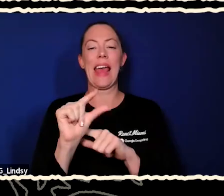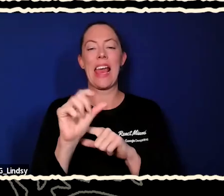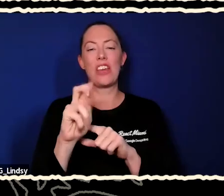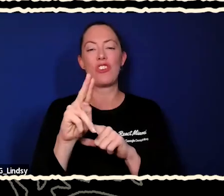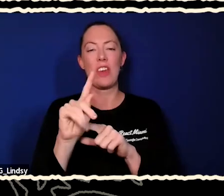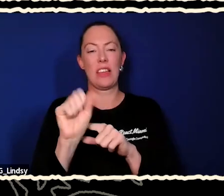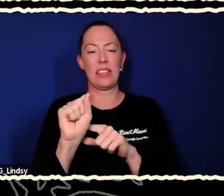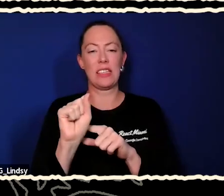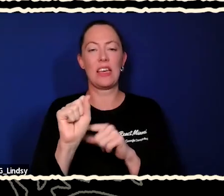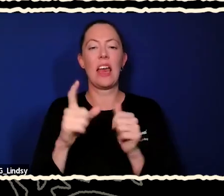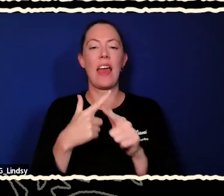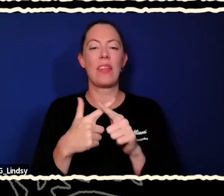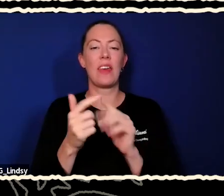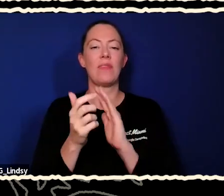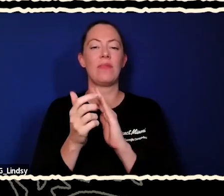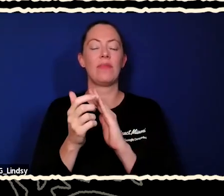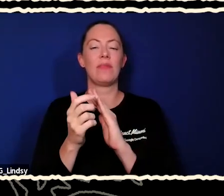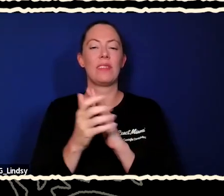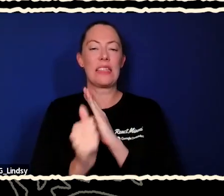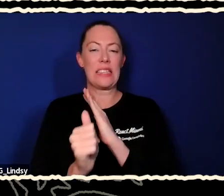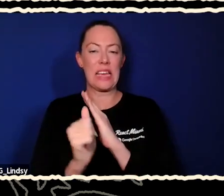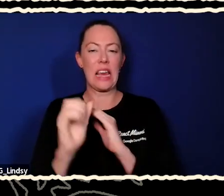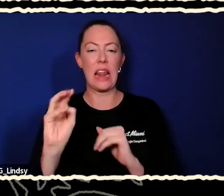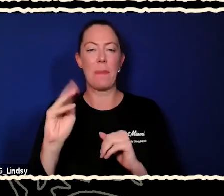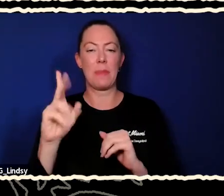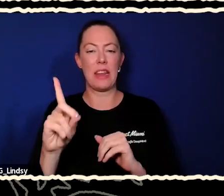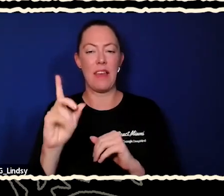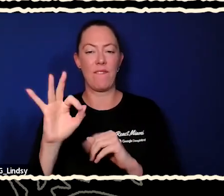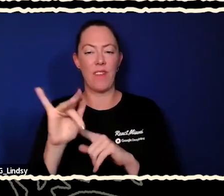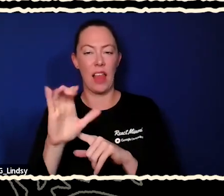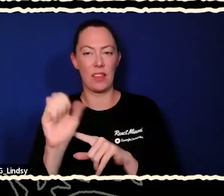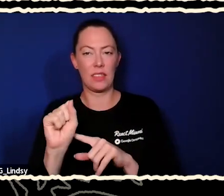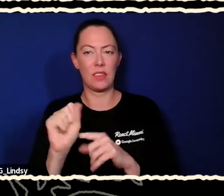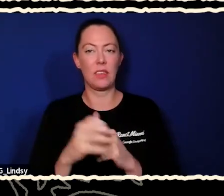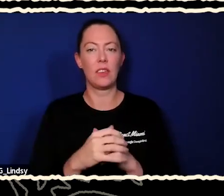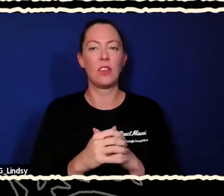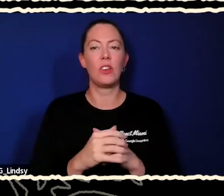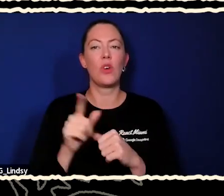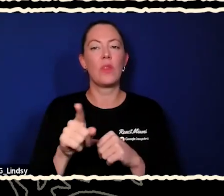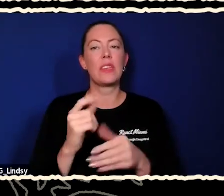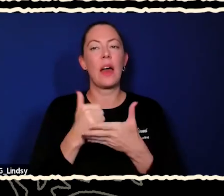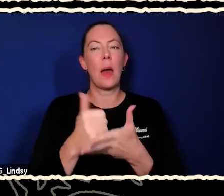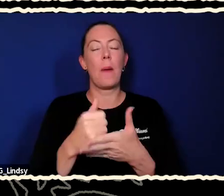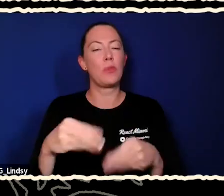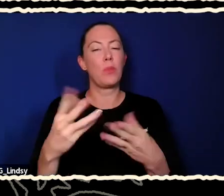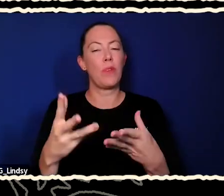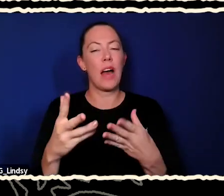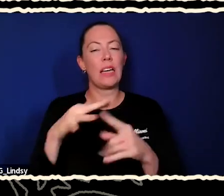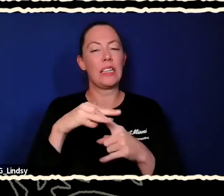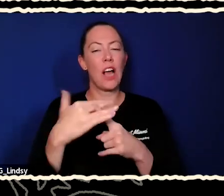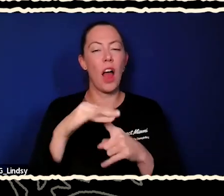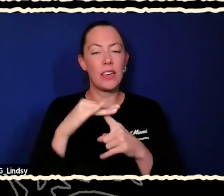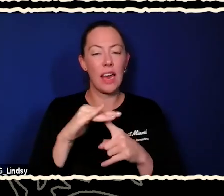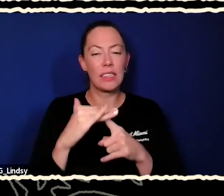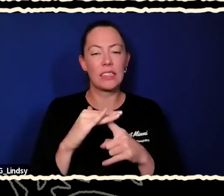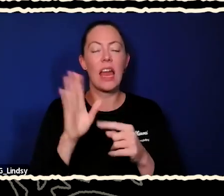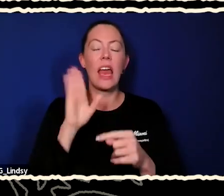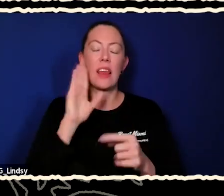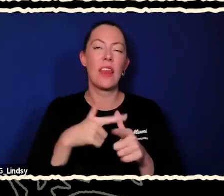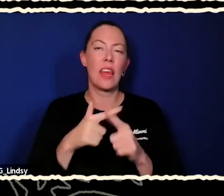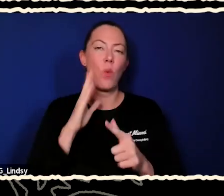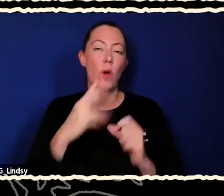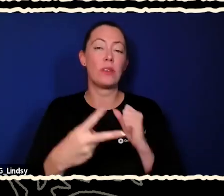files, because these are industry standard conventions for providing context to AI coding agents, and saves a lot of